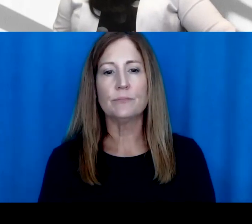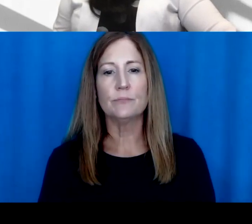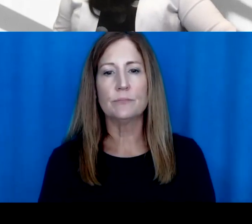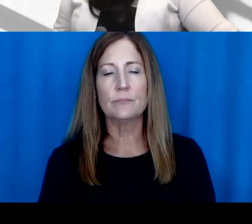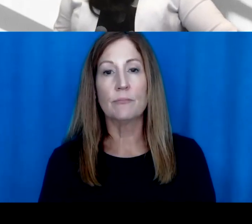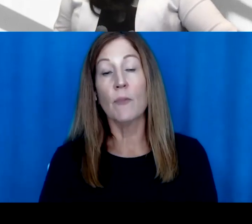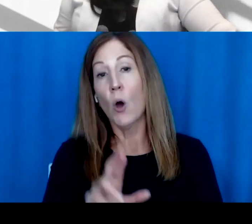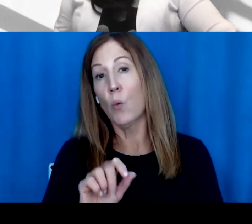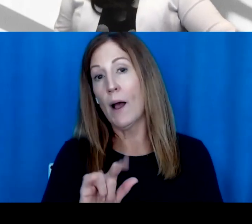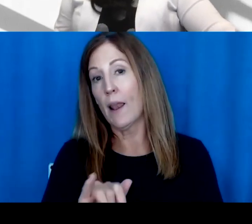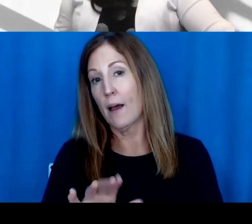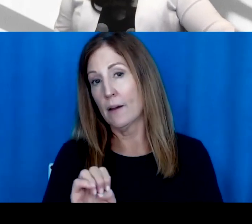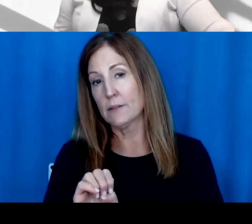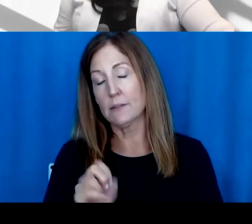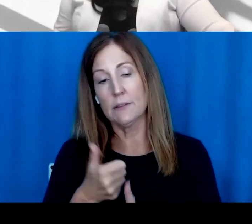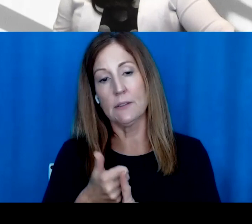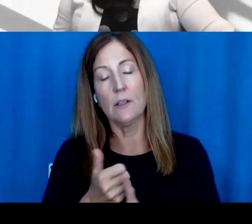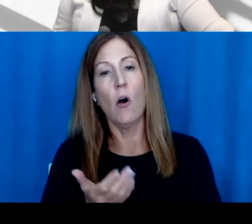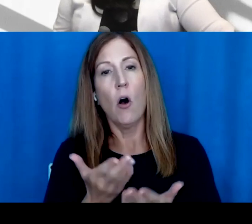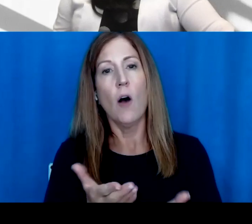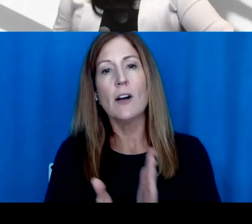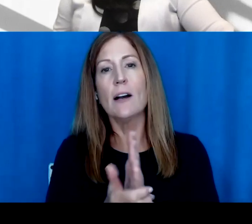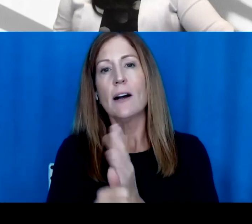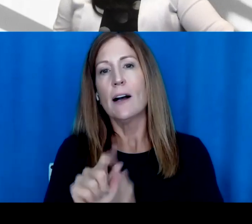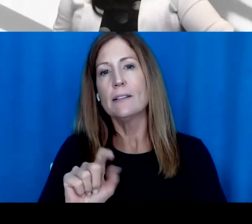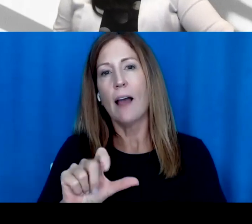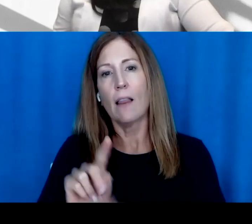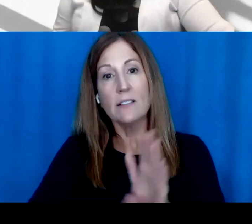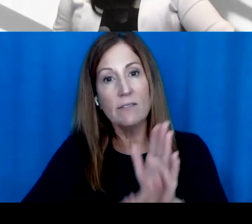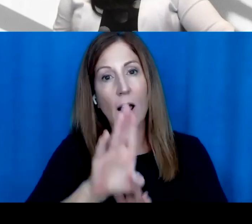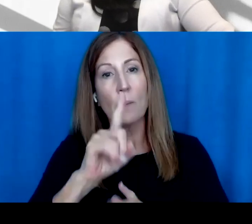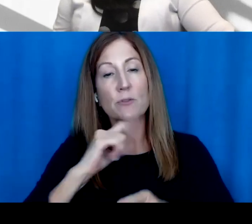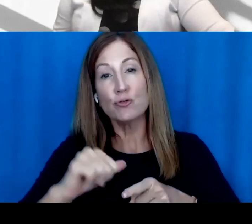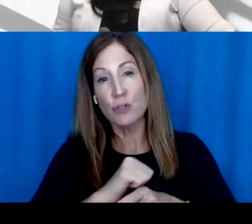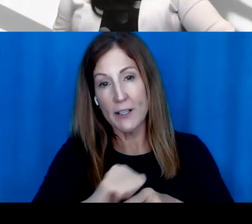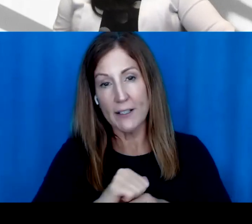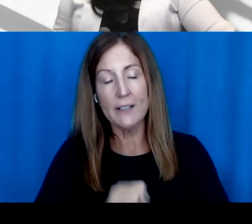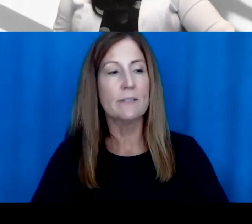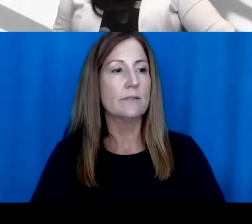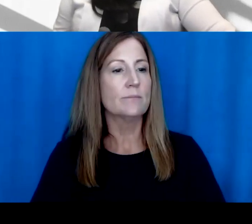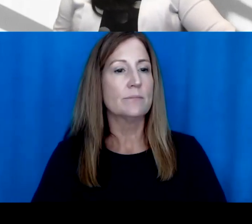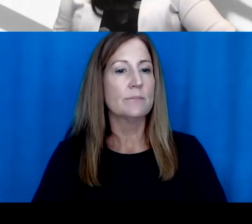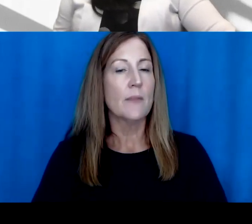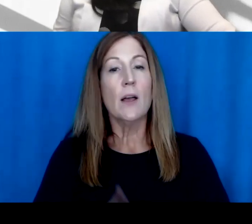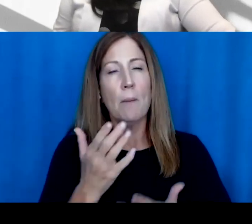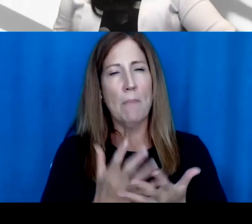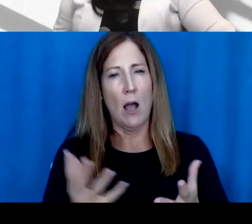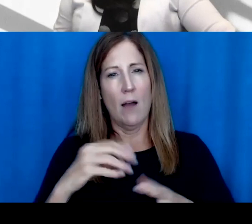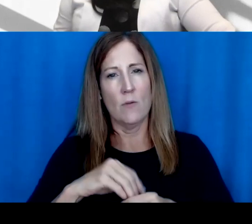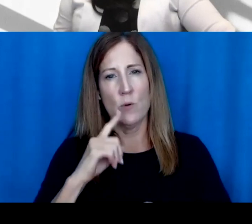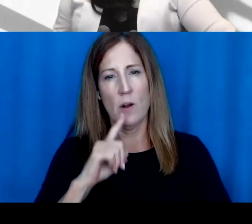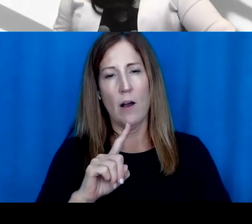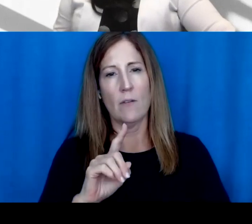Reliance also offers talent development and training. So part of looking at organizational